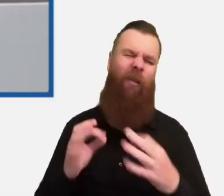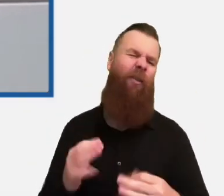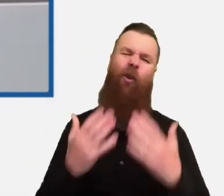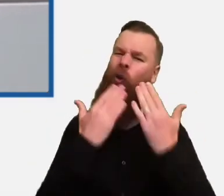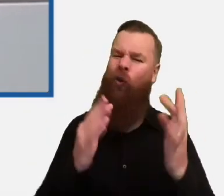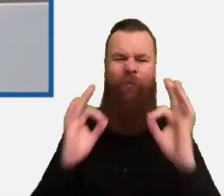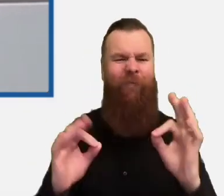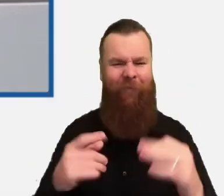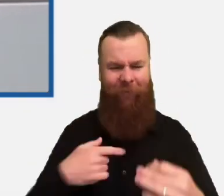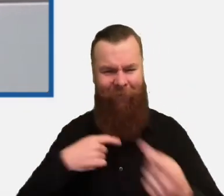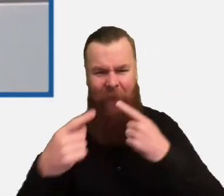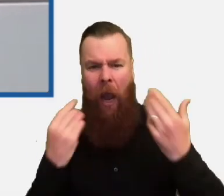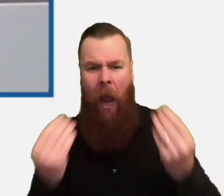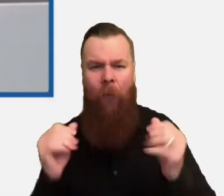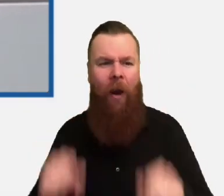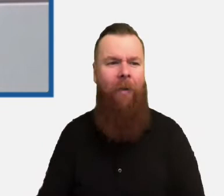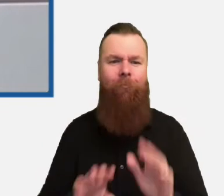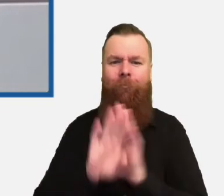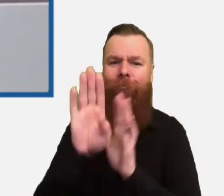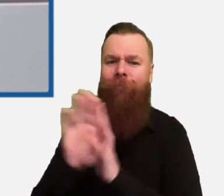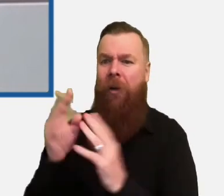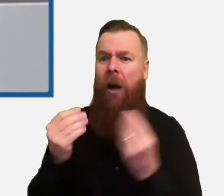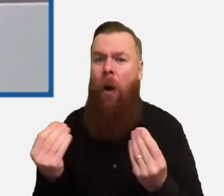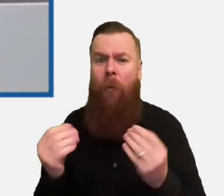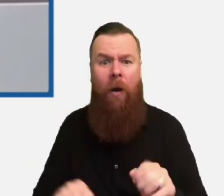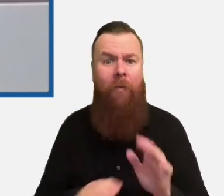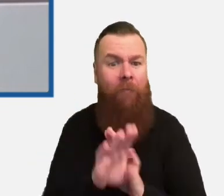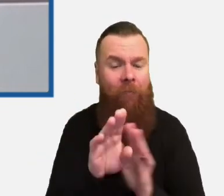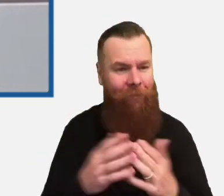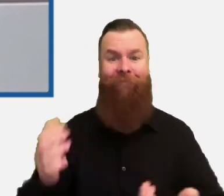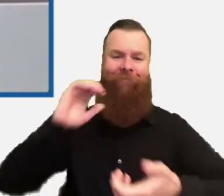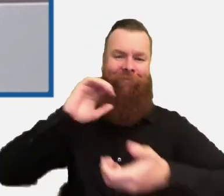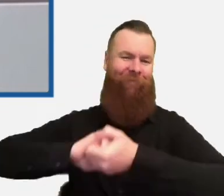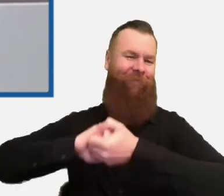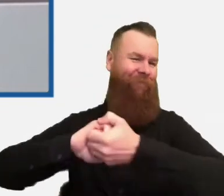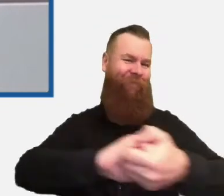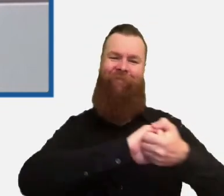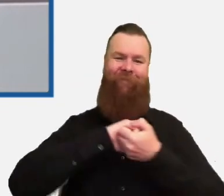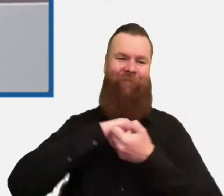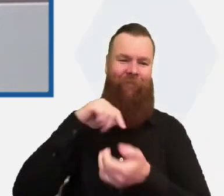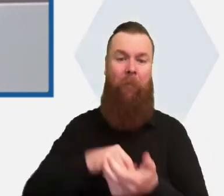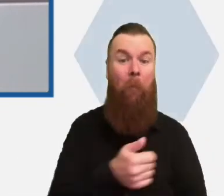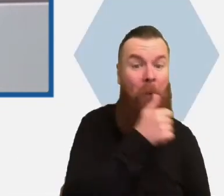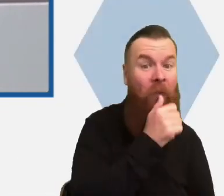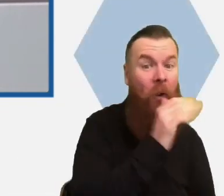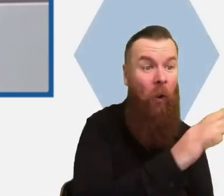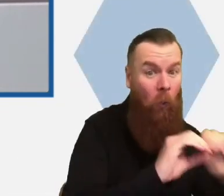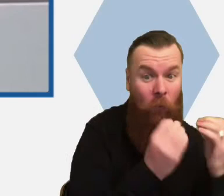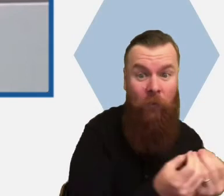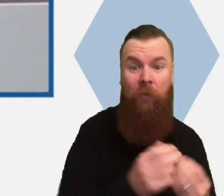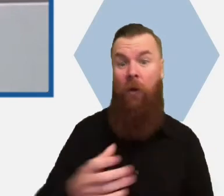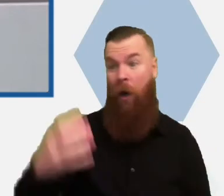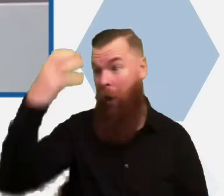done through the partnerships, including private sector, bilateral, multilateral arrangements, and of course,